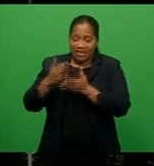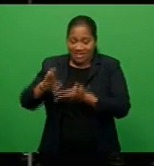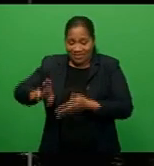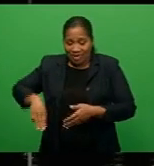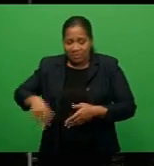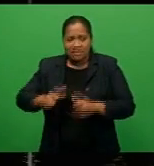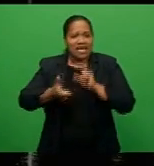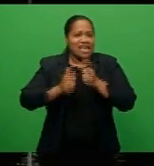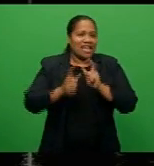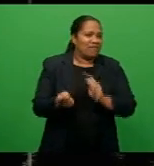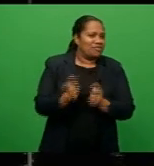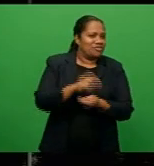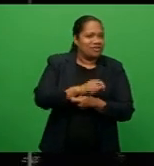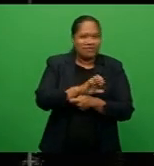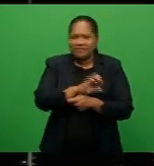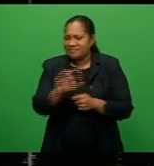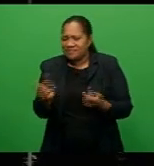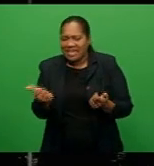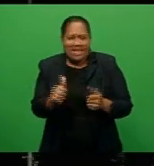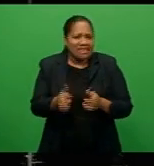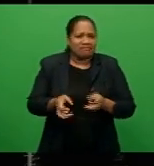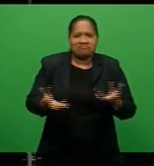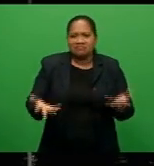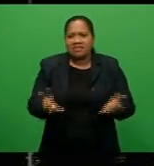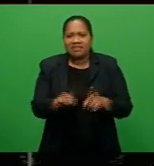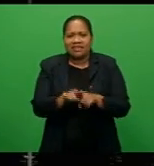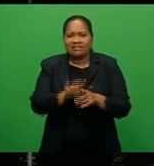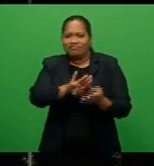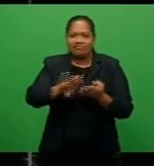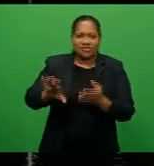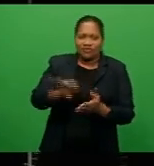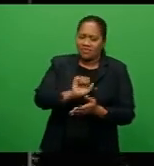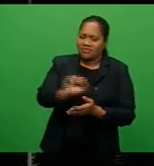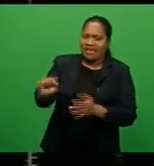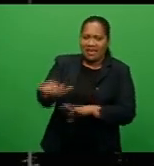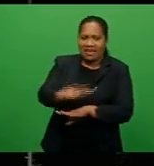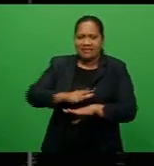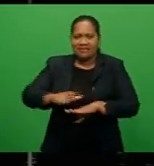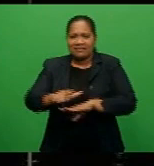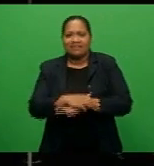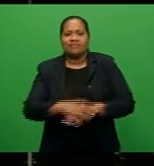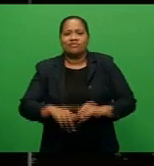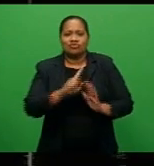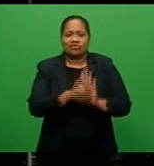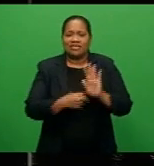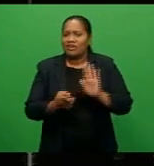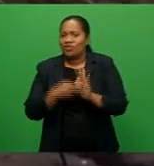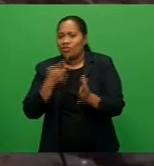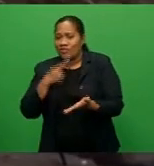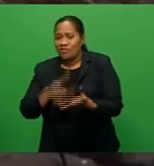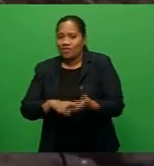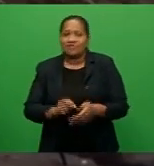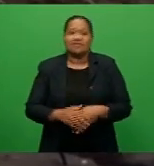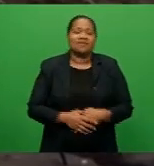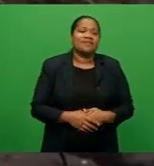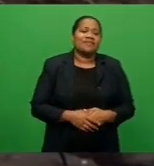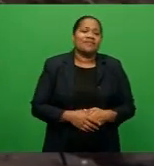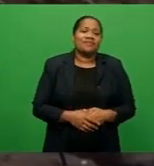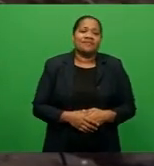that climate change will not in any way alienate them from their pieces of land. Chosaina Nunga reports.